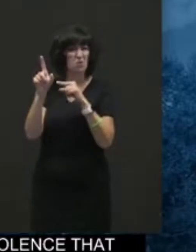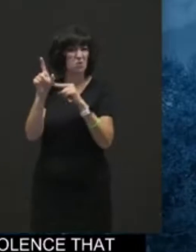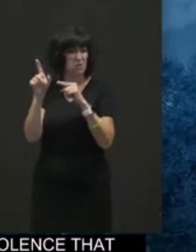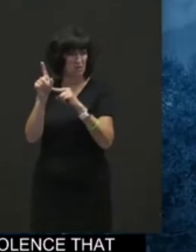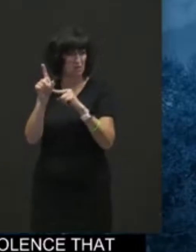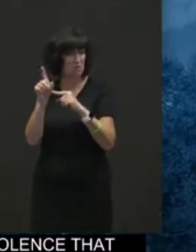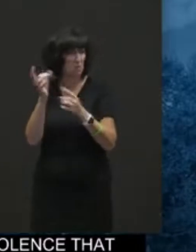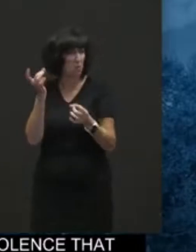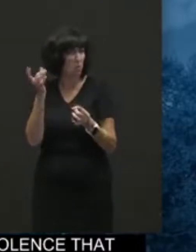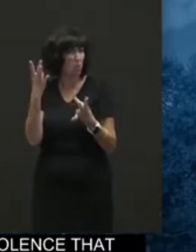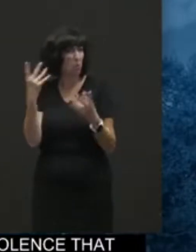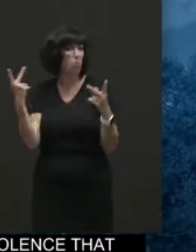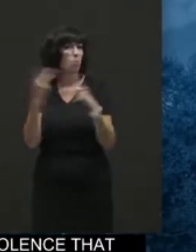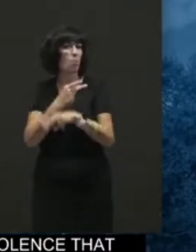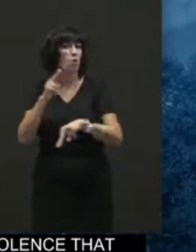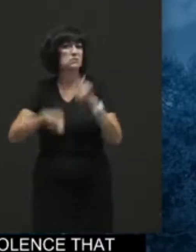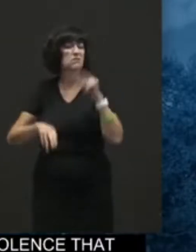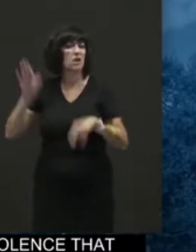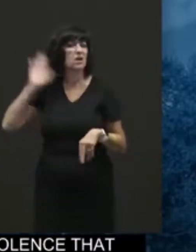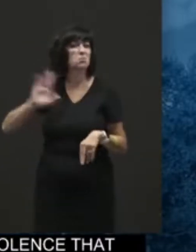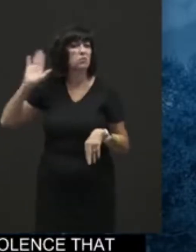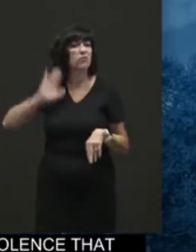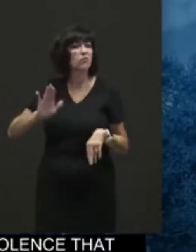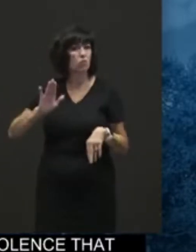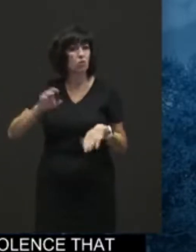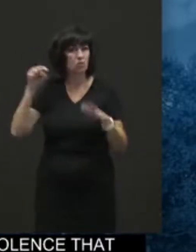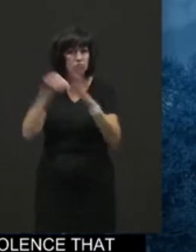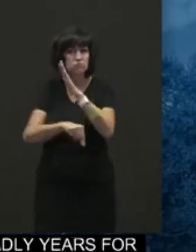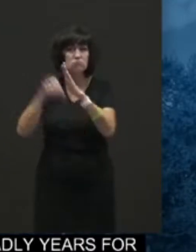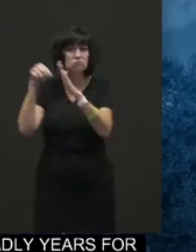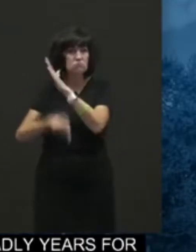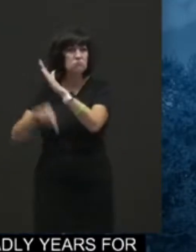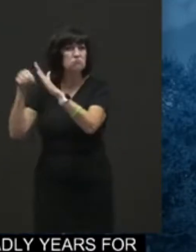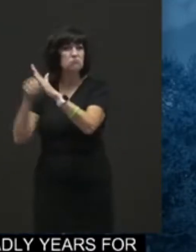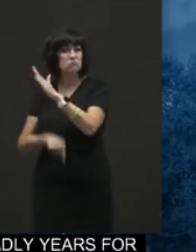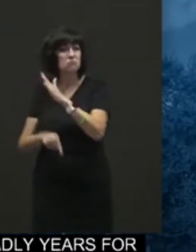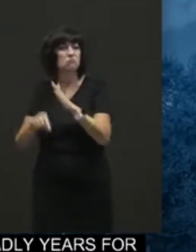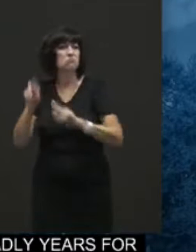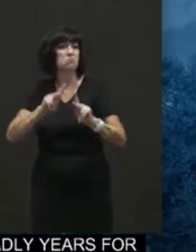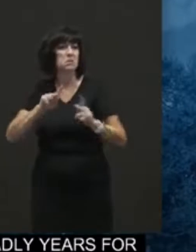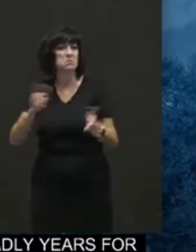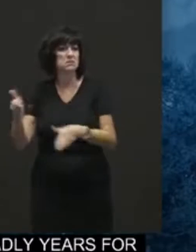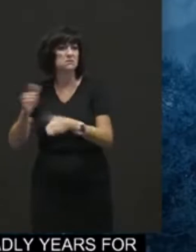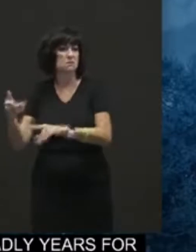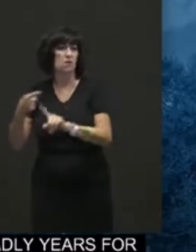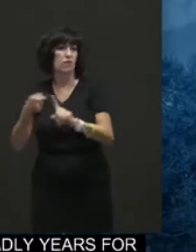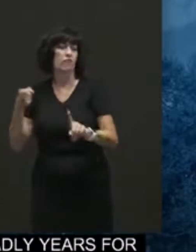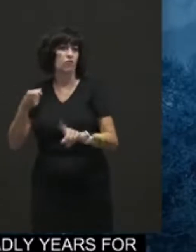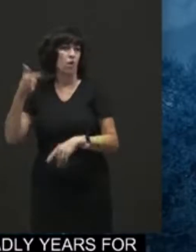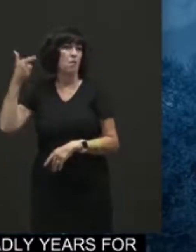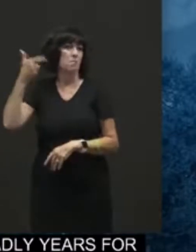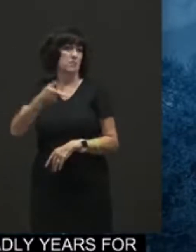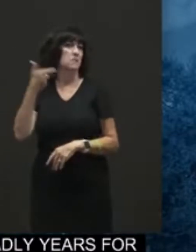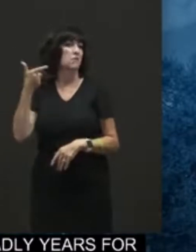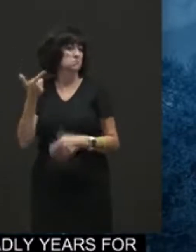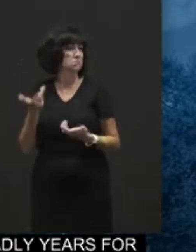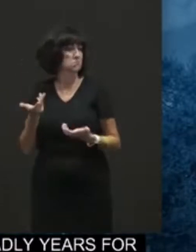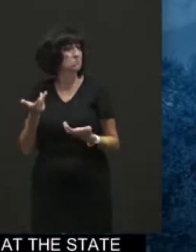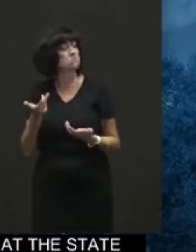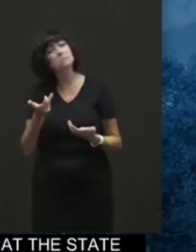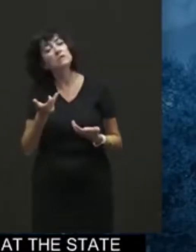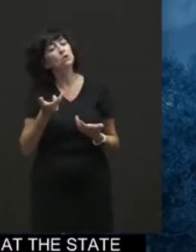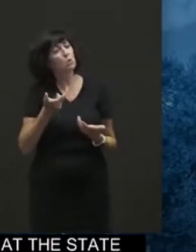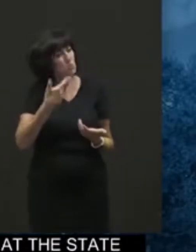level to curb? Yeah, we believe we have a very